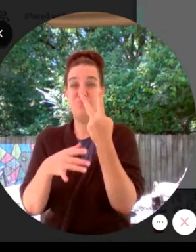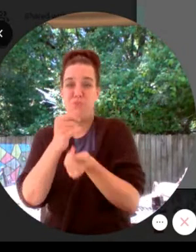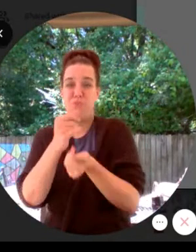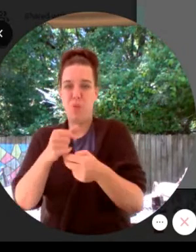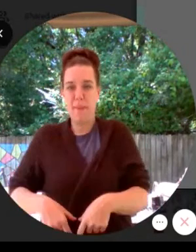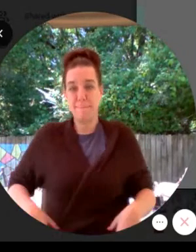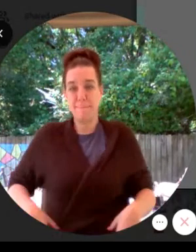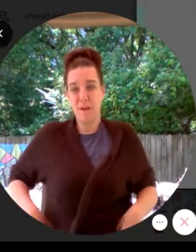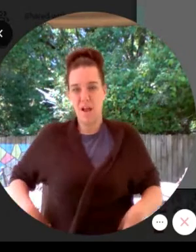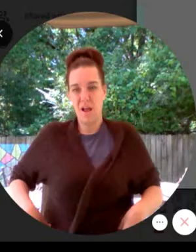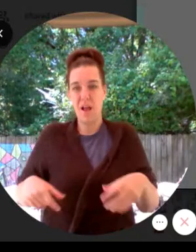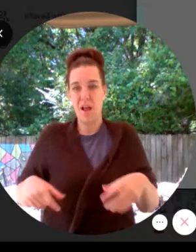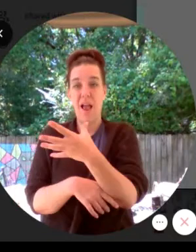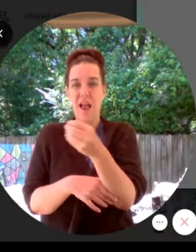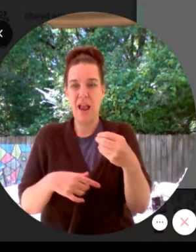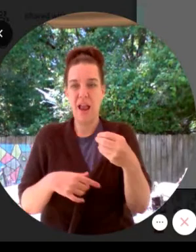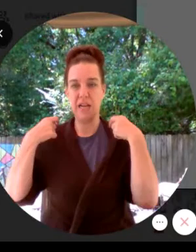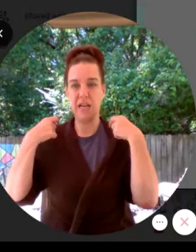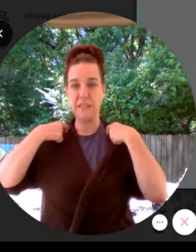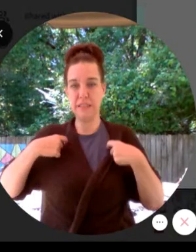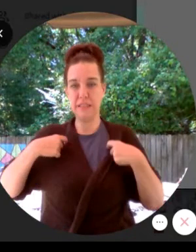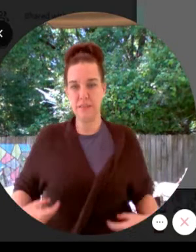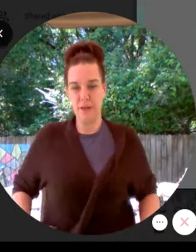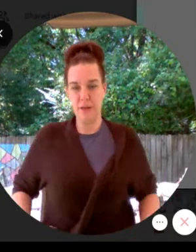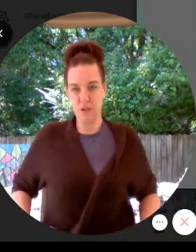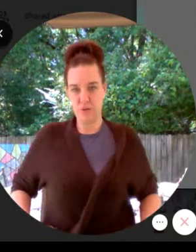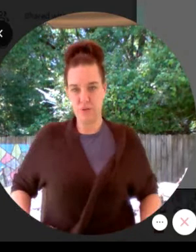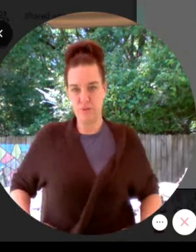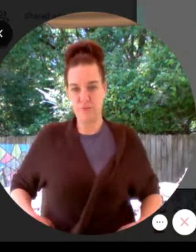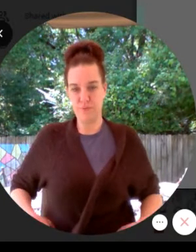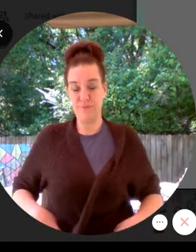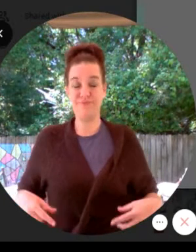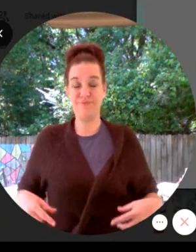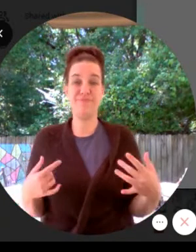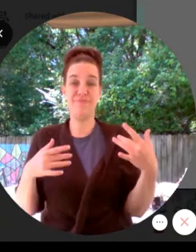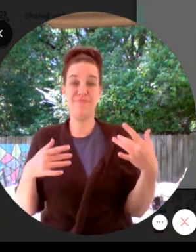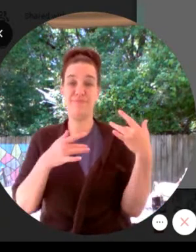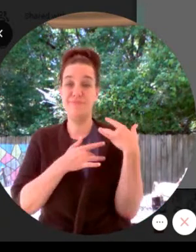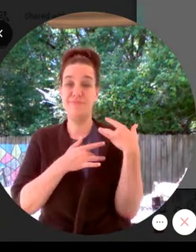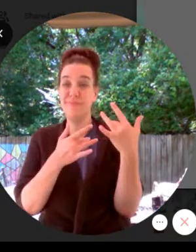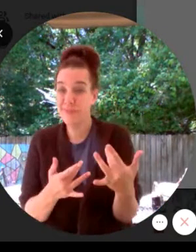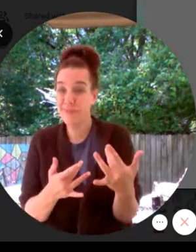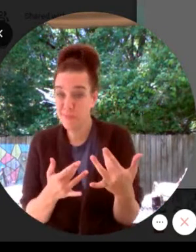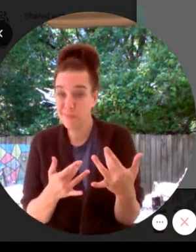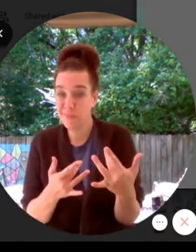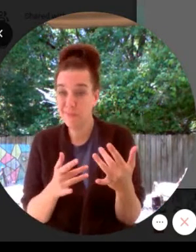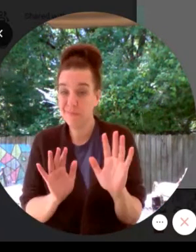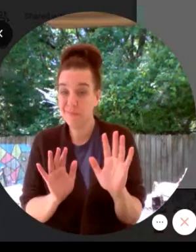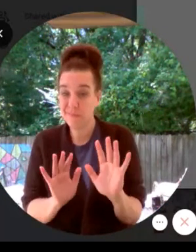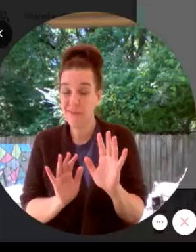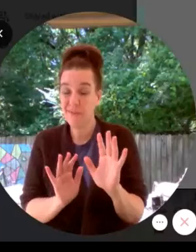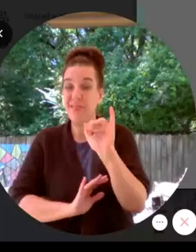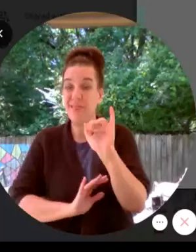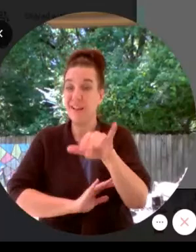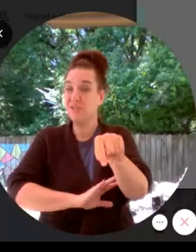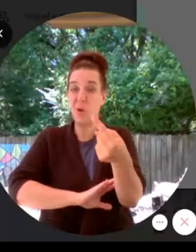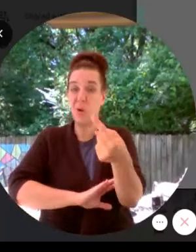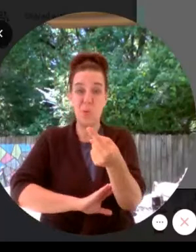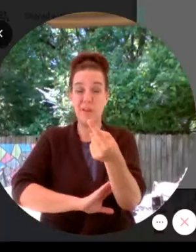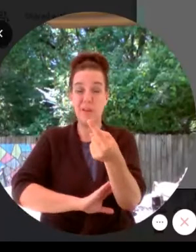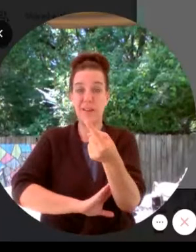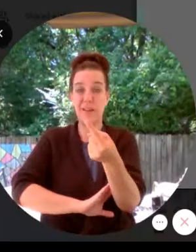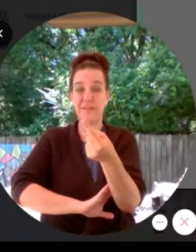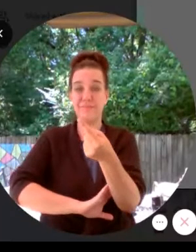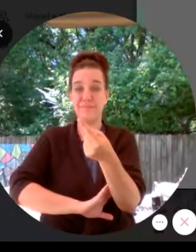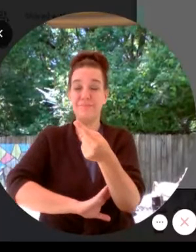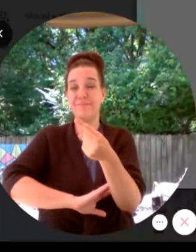and suspenders. Usually, this is just a saying.